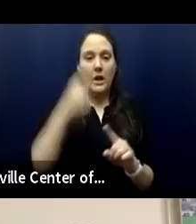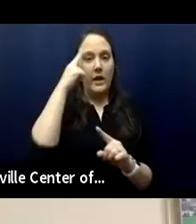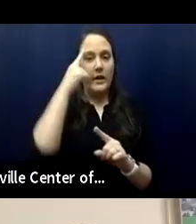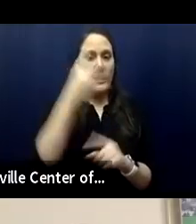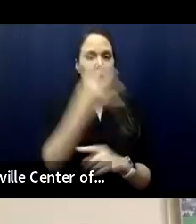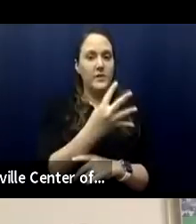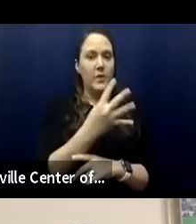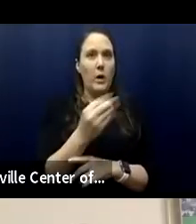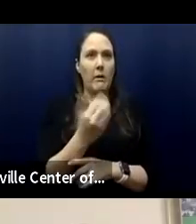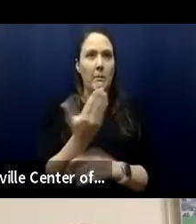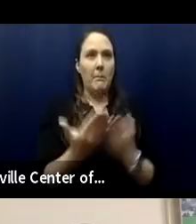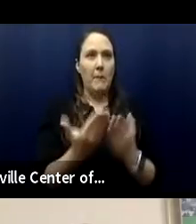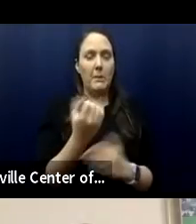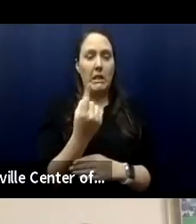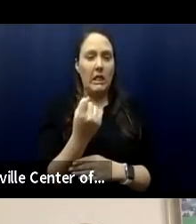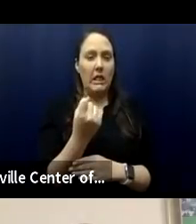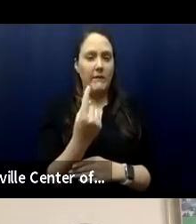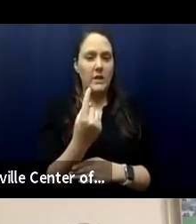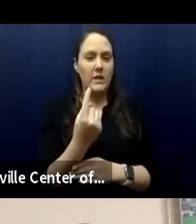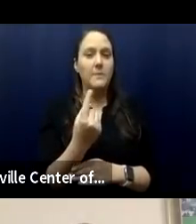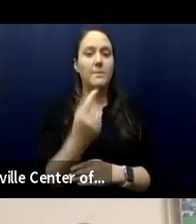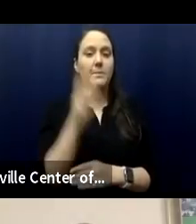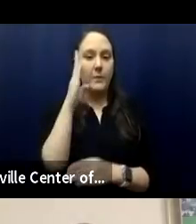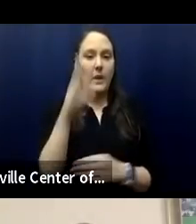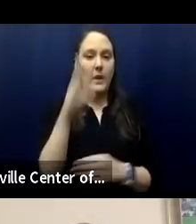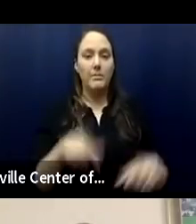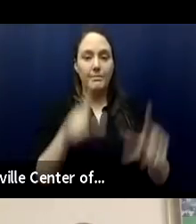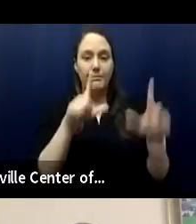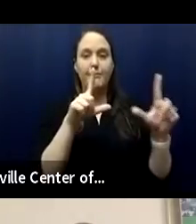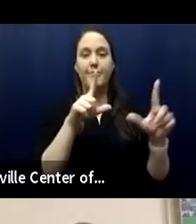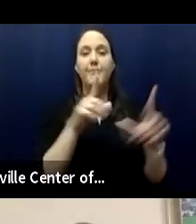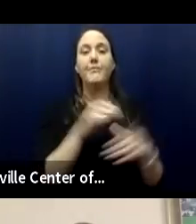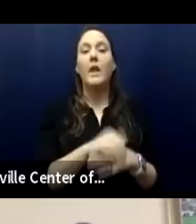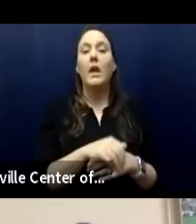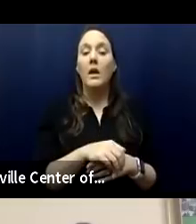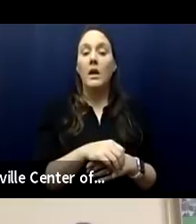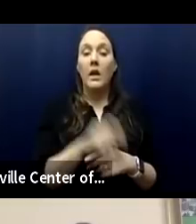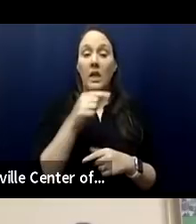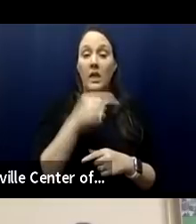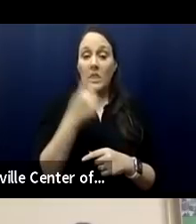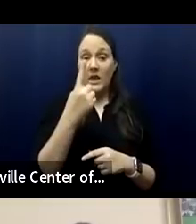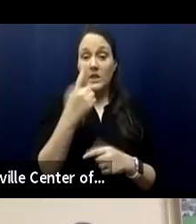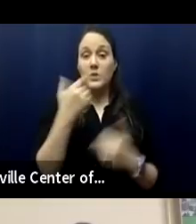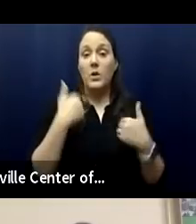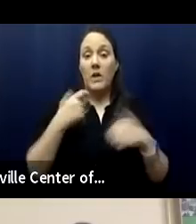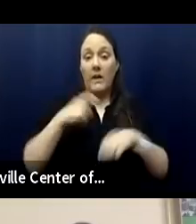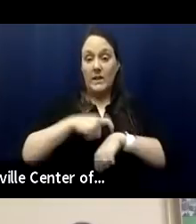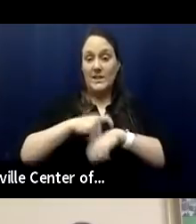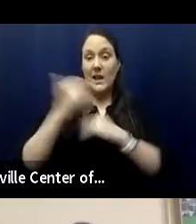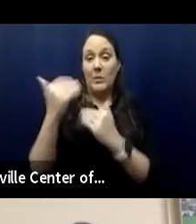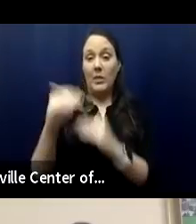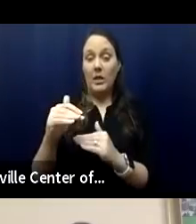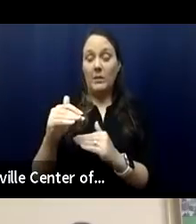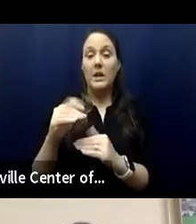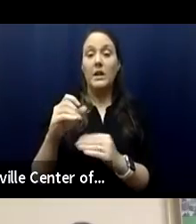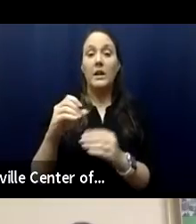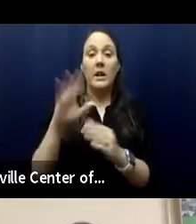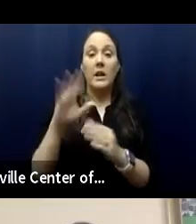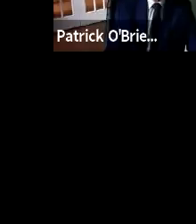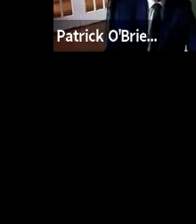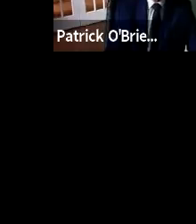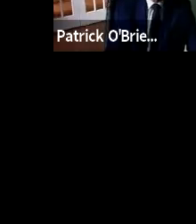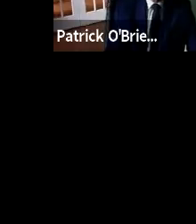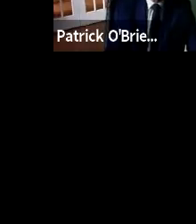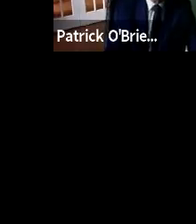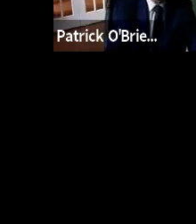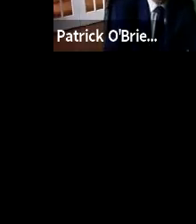maybe 11. Catherine's going to pull it up for us. And this one, we did put a time limit on it. It expires August 20th. And that's